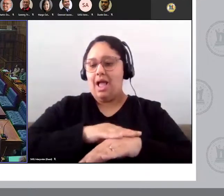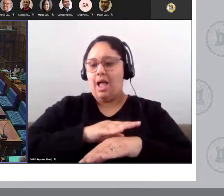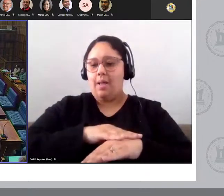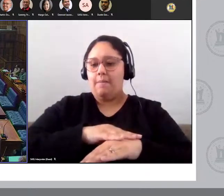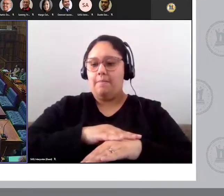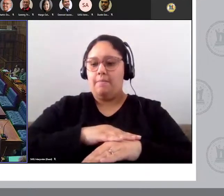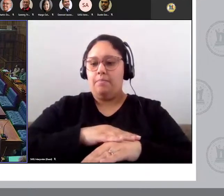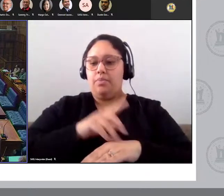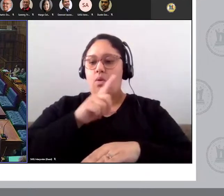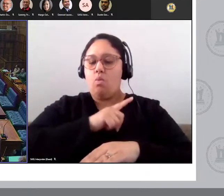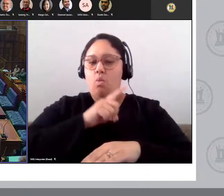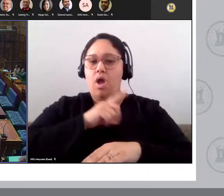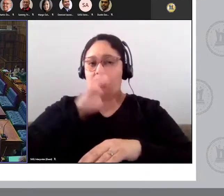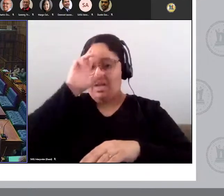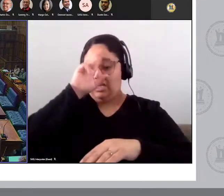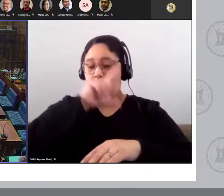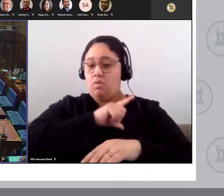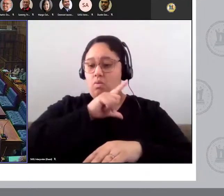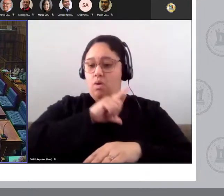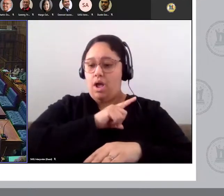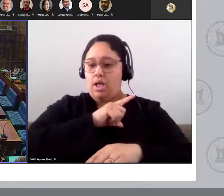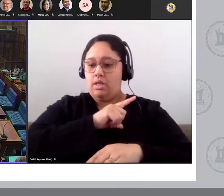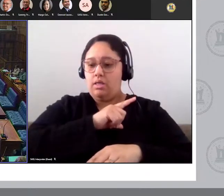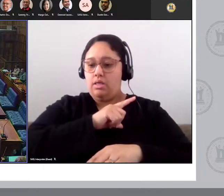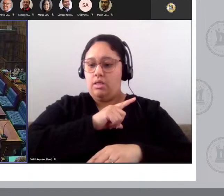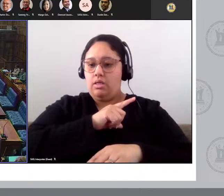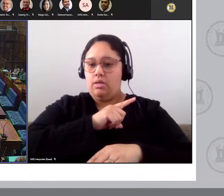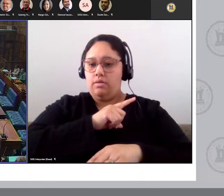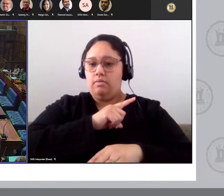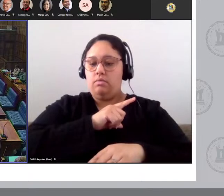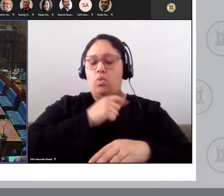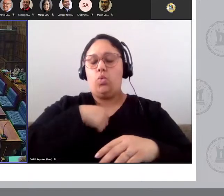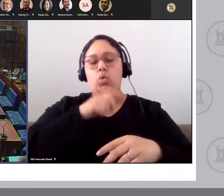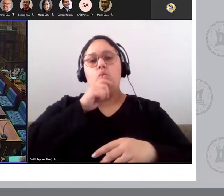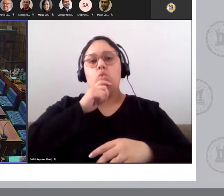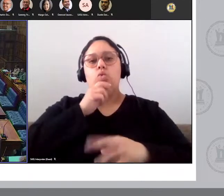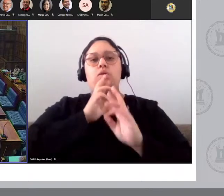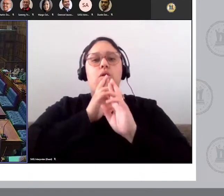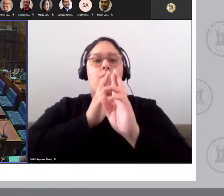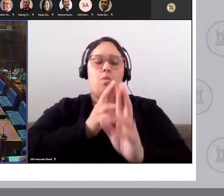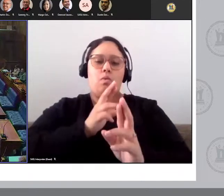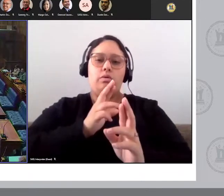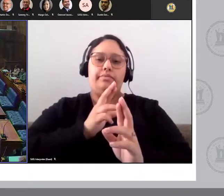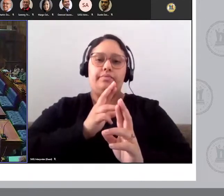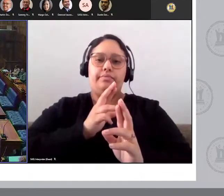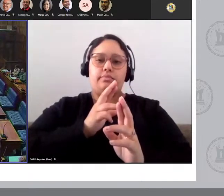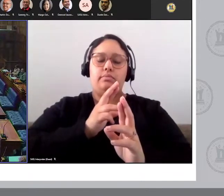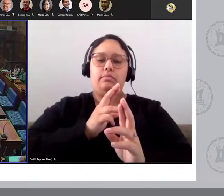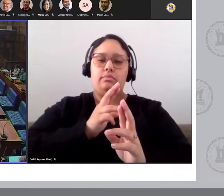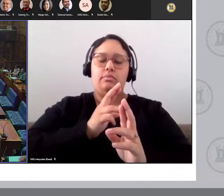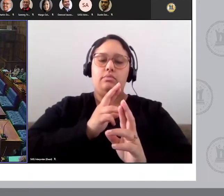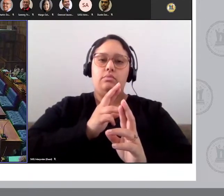reason that the door that we used to use, we got a report that it's for